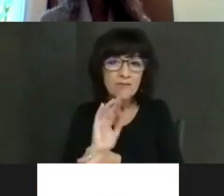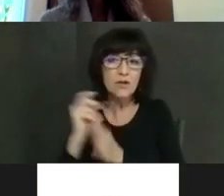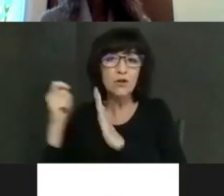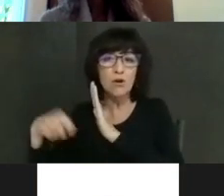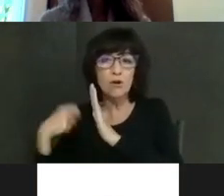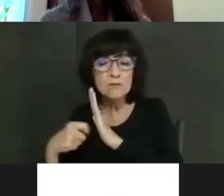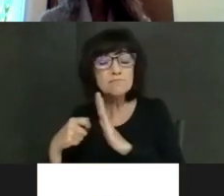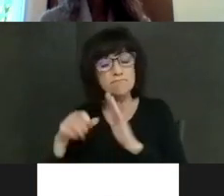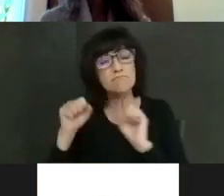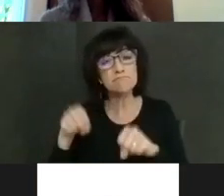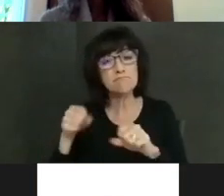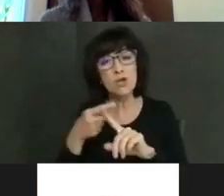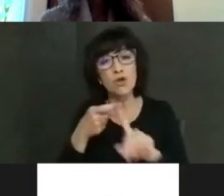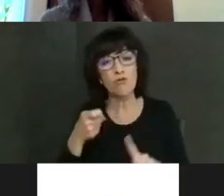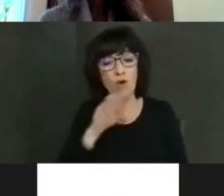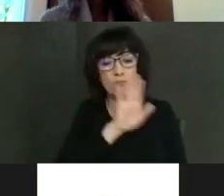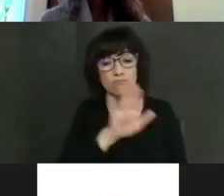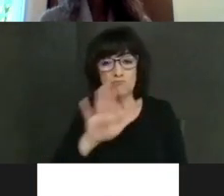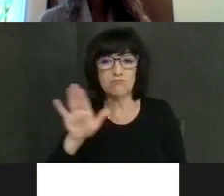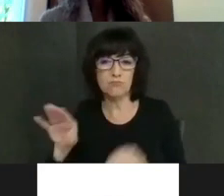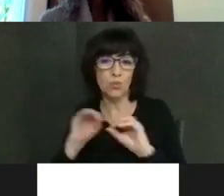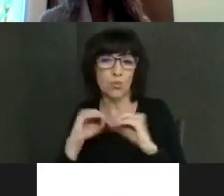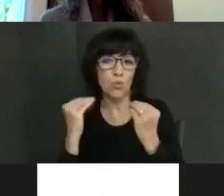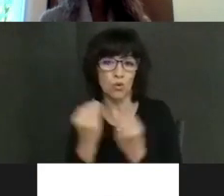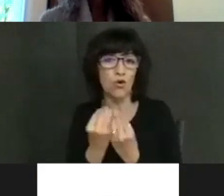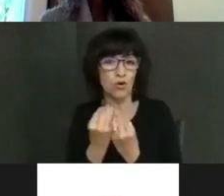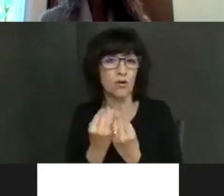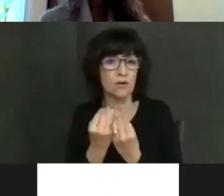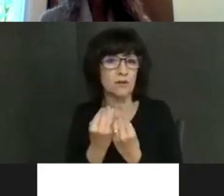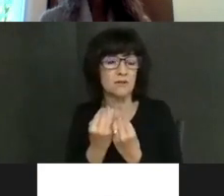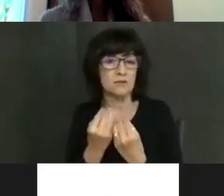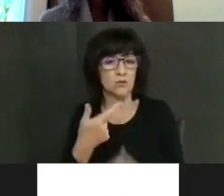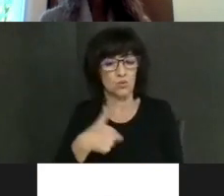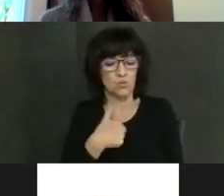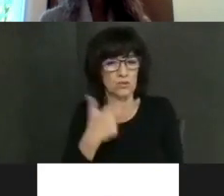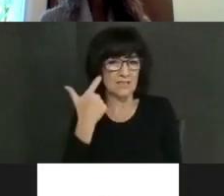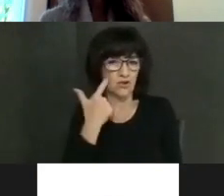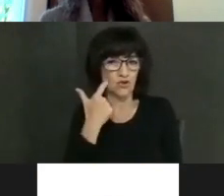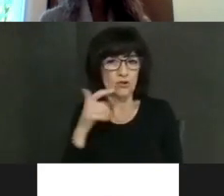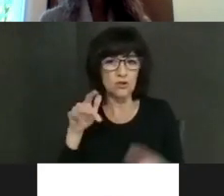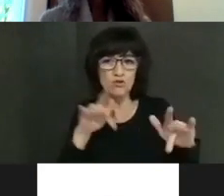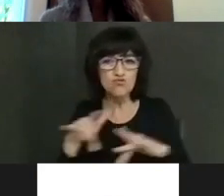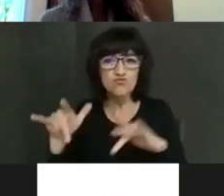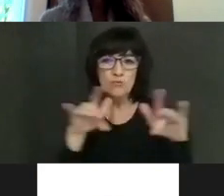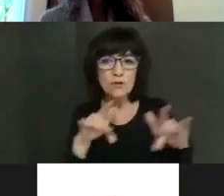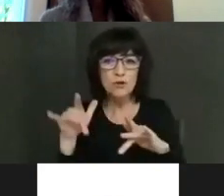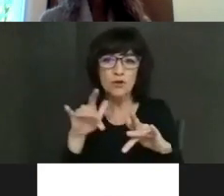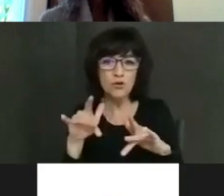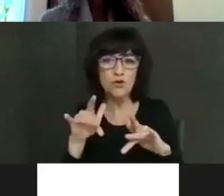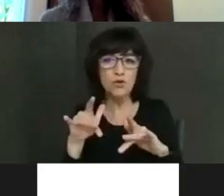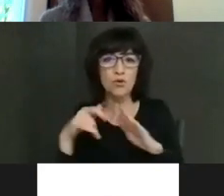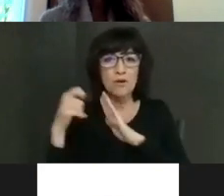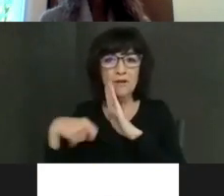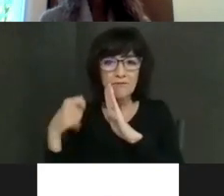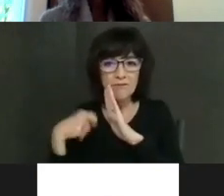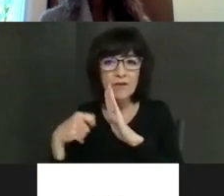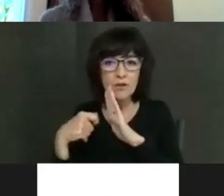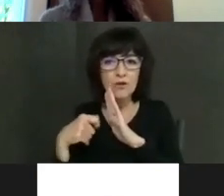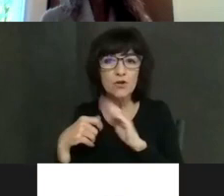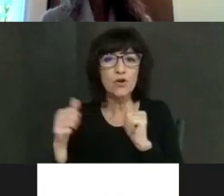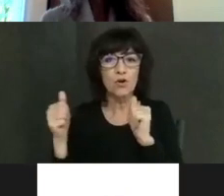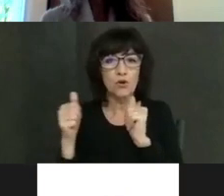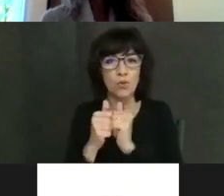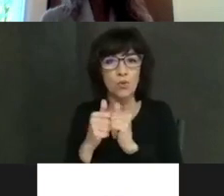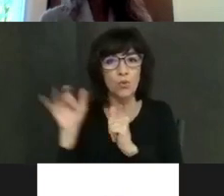organizations and individual people. We just recorded a video late last week with Representative Melissa Reiner Brown, who's